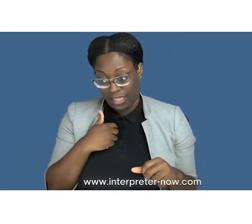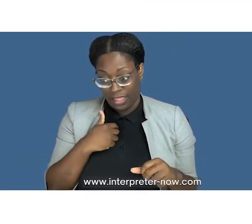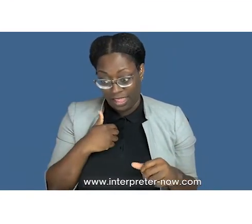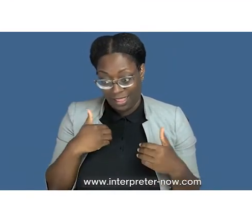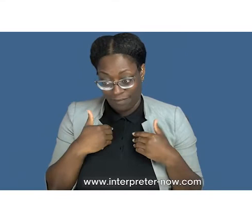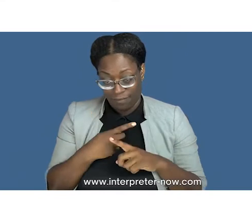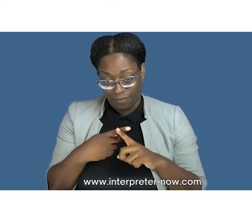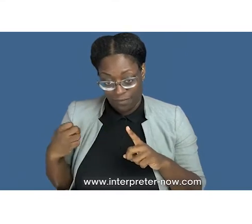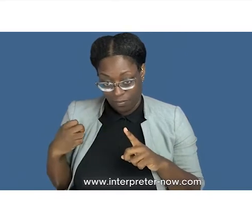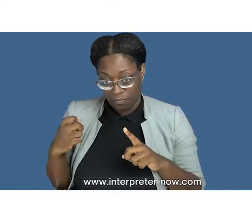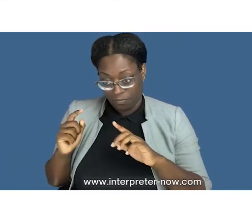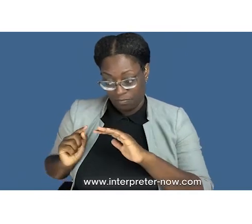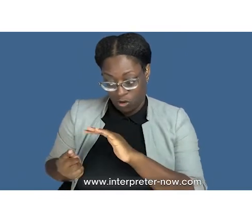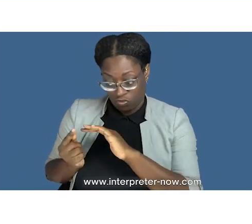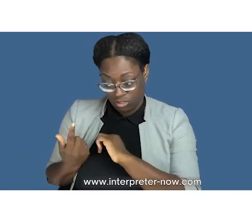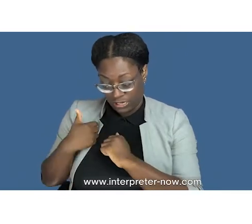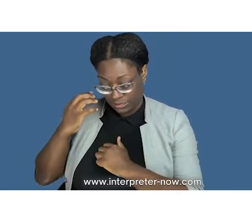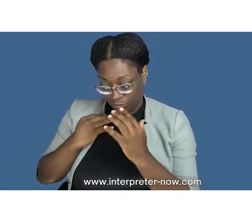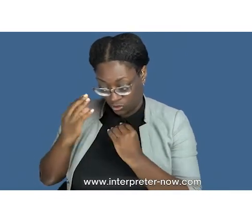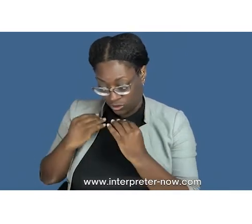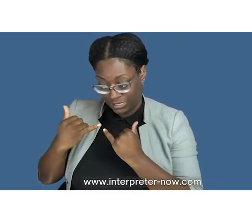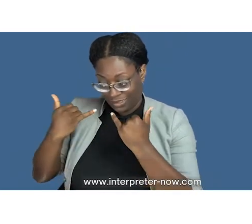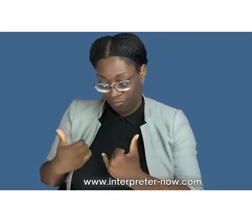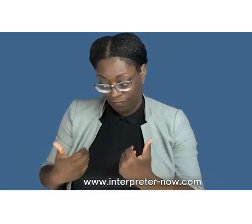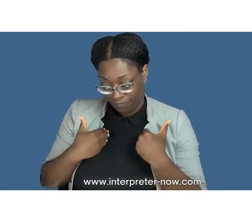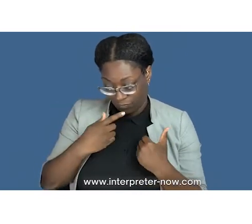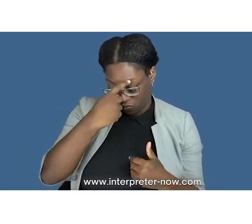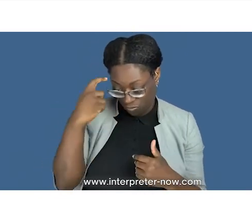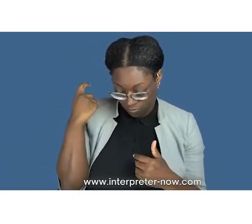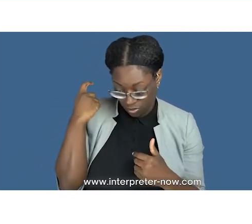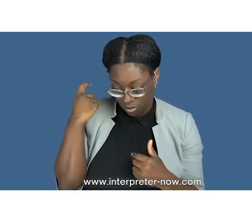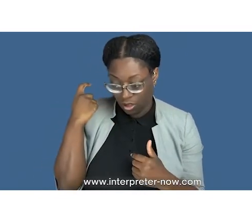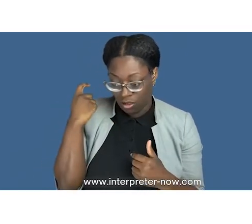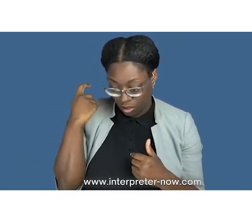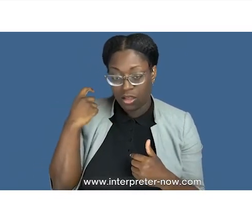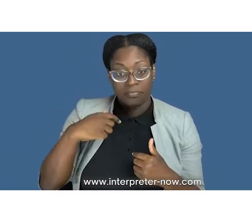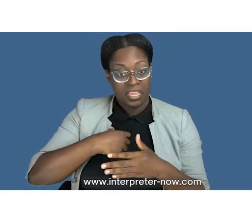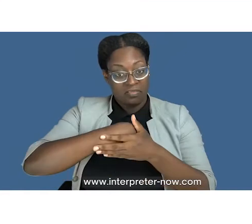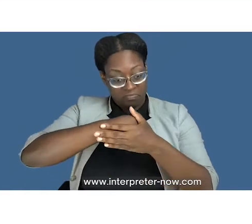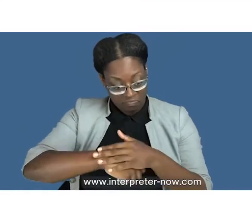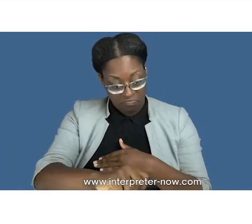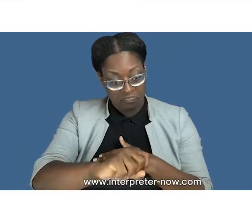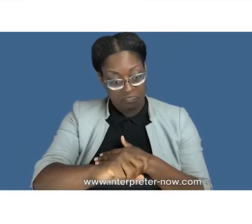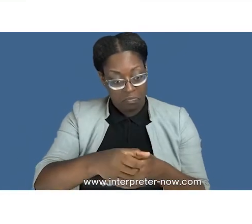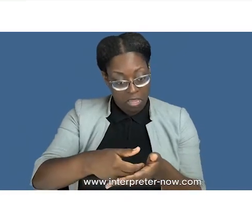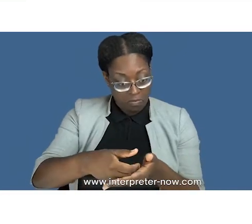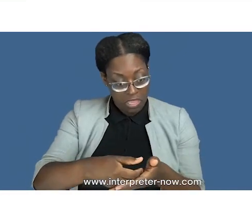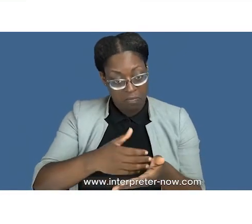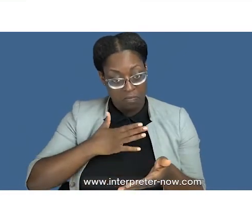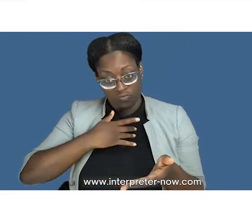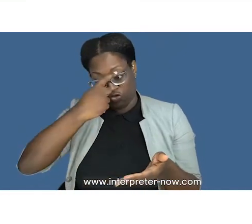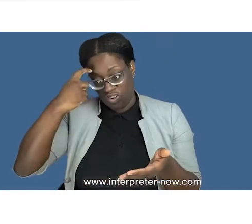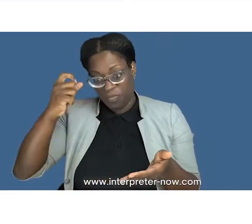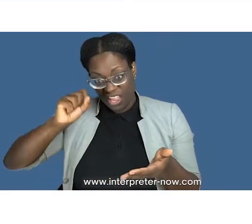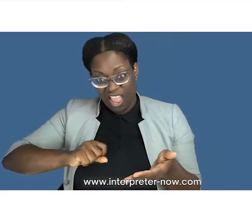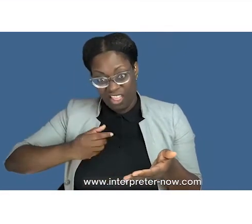and mentally as well. And we can even pass on our trauma